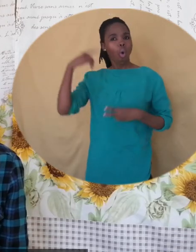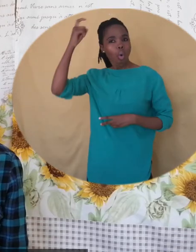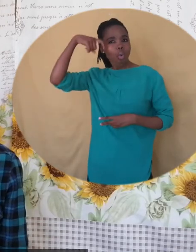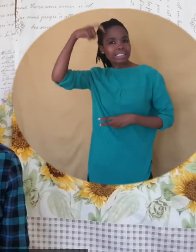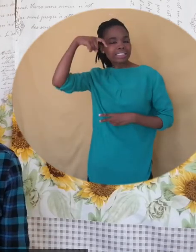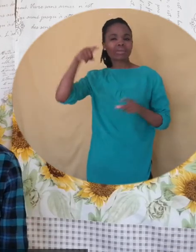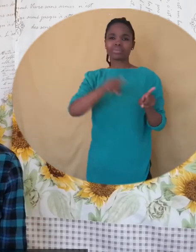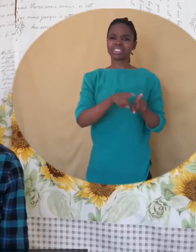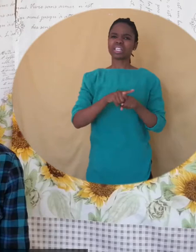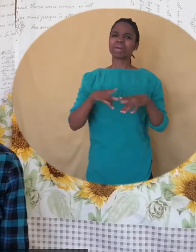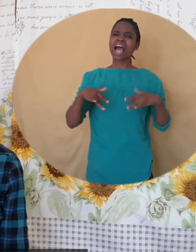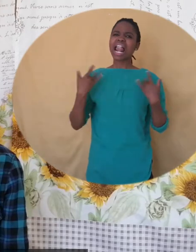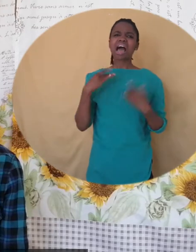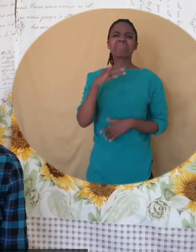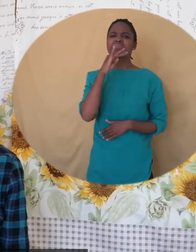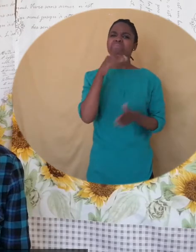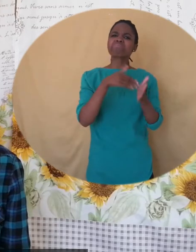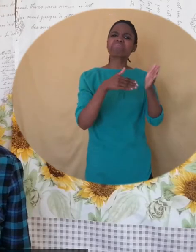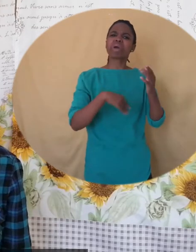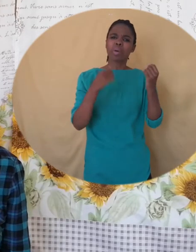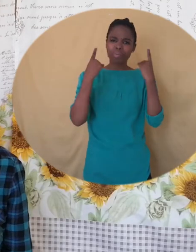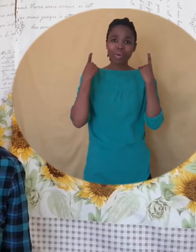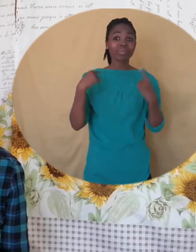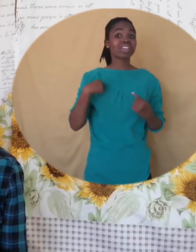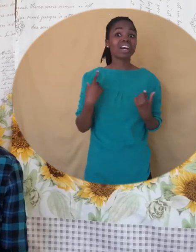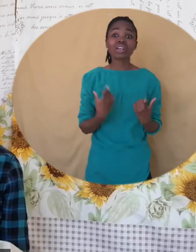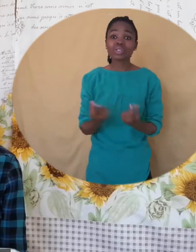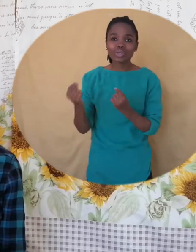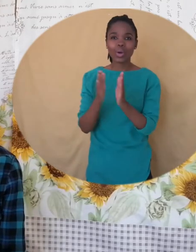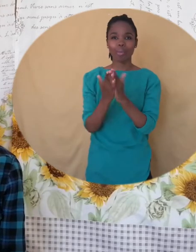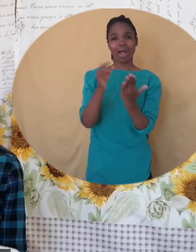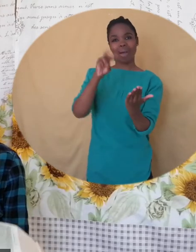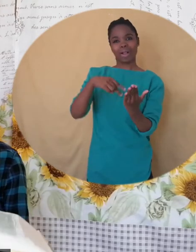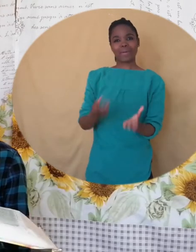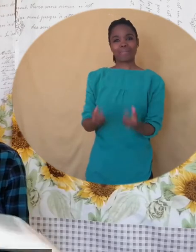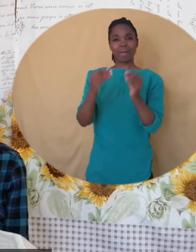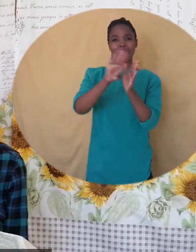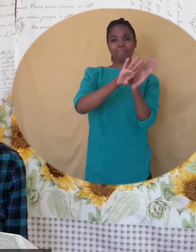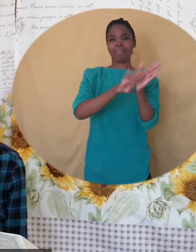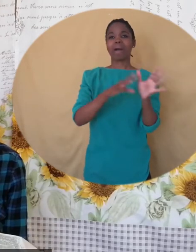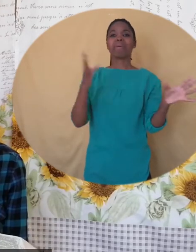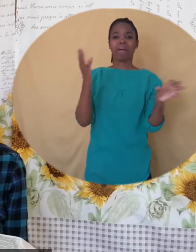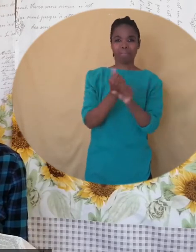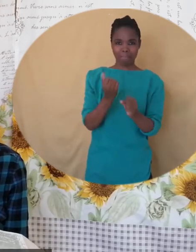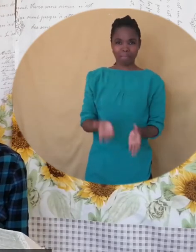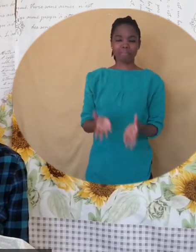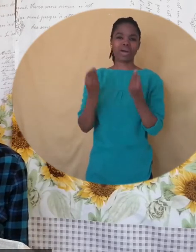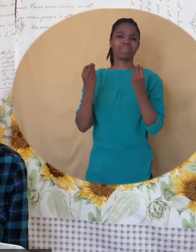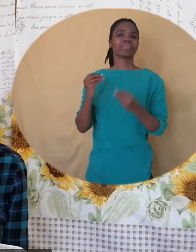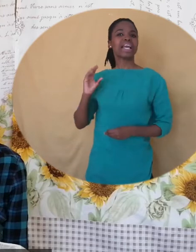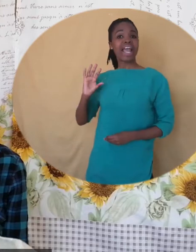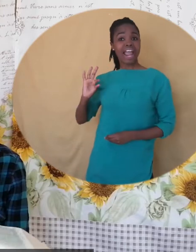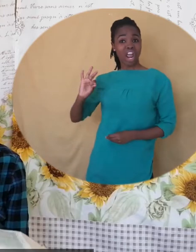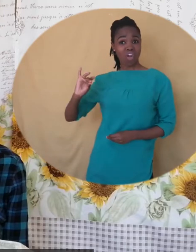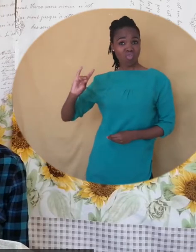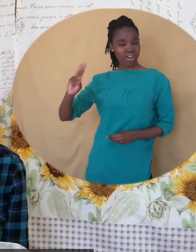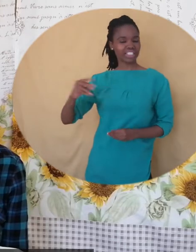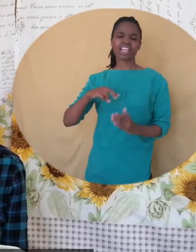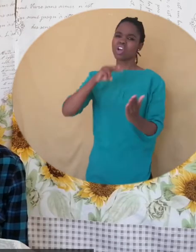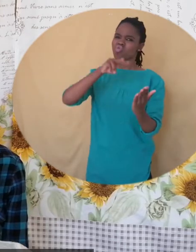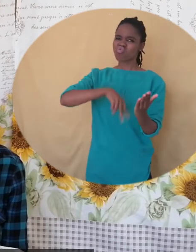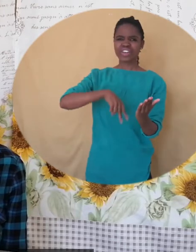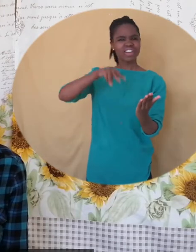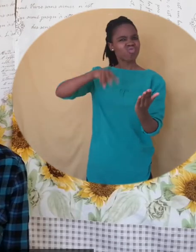you want to understand what is going on in life, I definitely go here. The Bible for me is my daily bread. I read